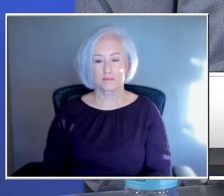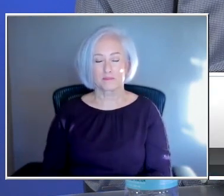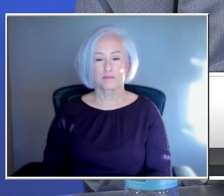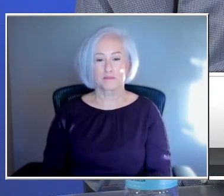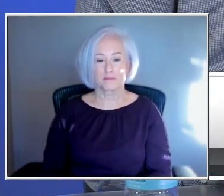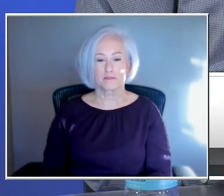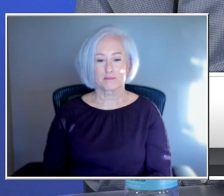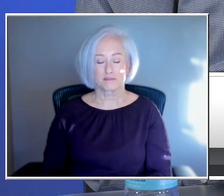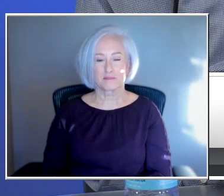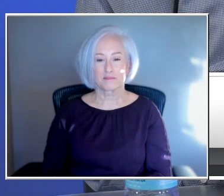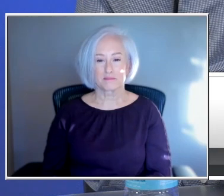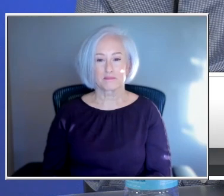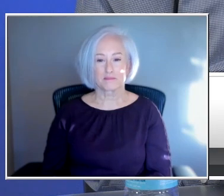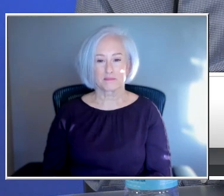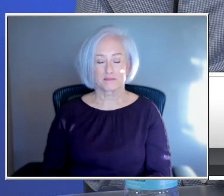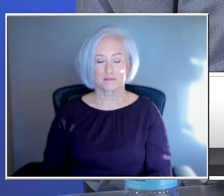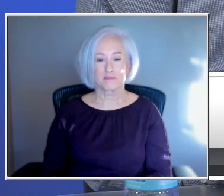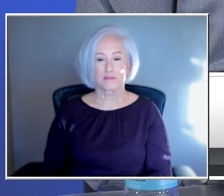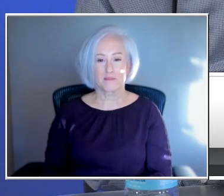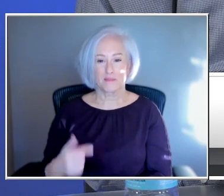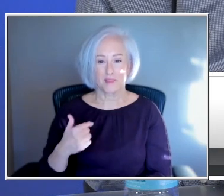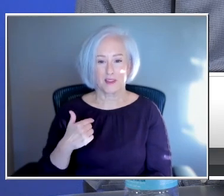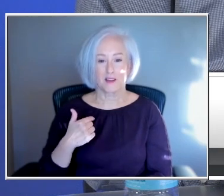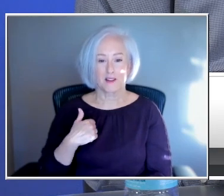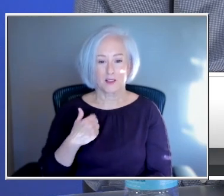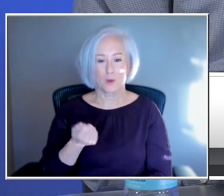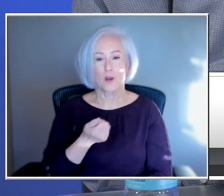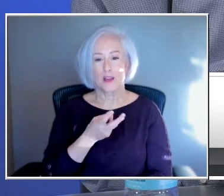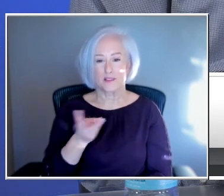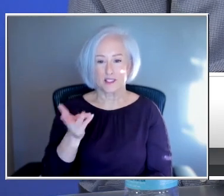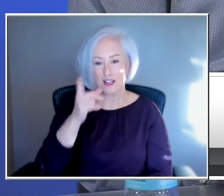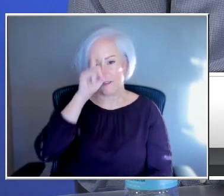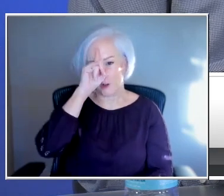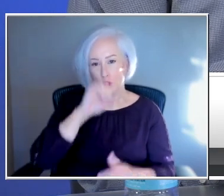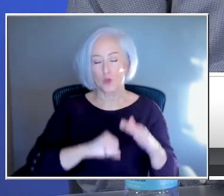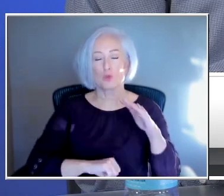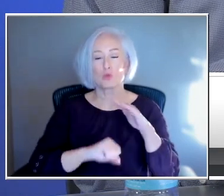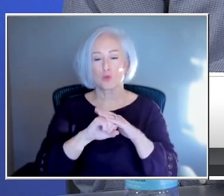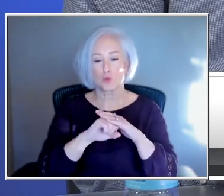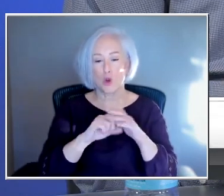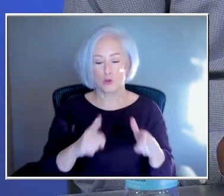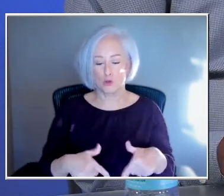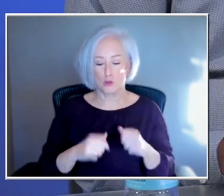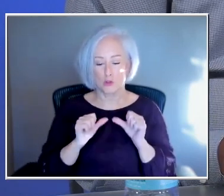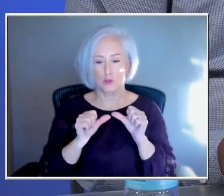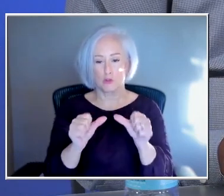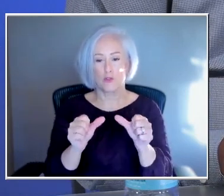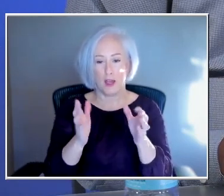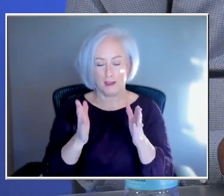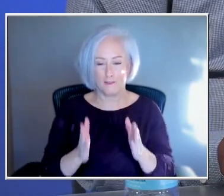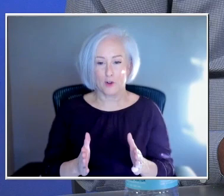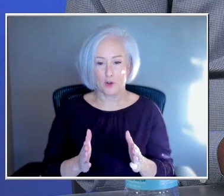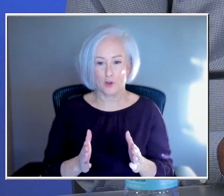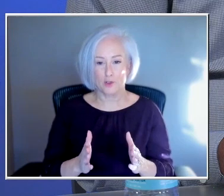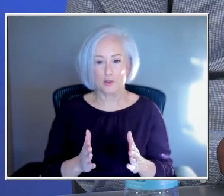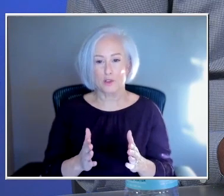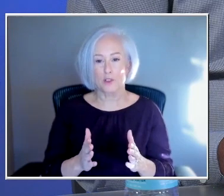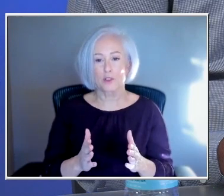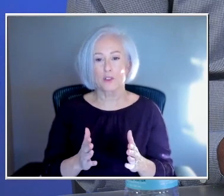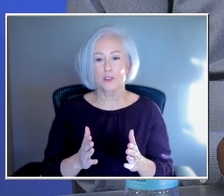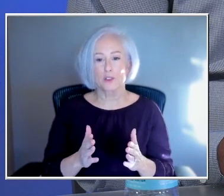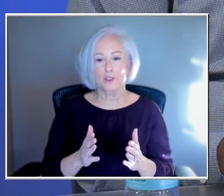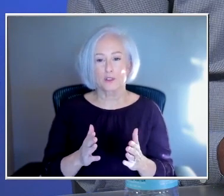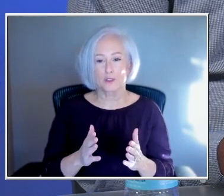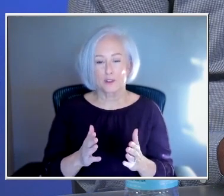several stroke survivors, and getting to know what they